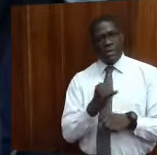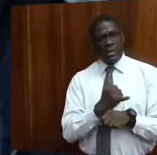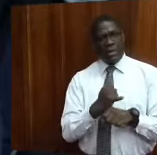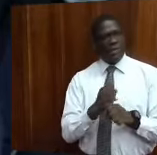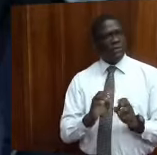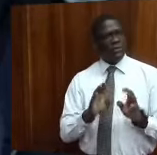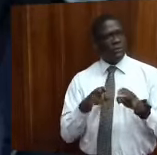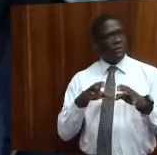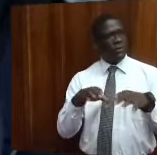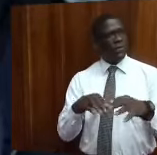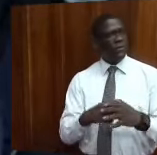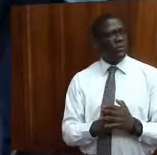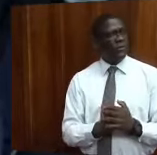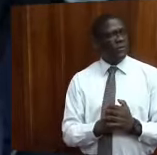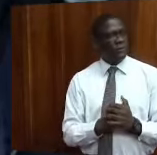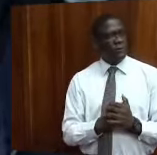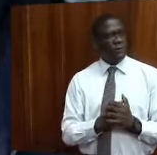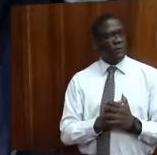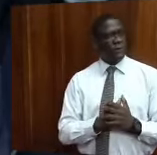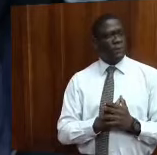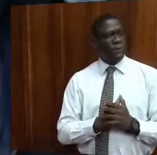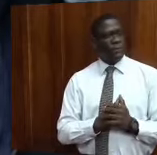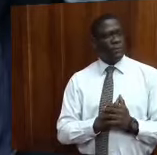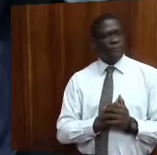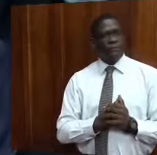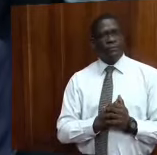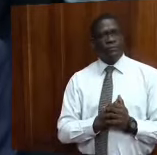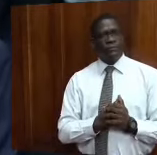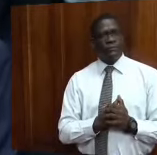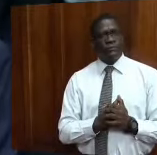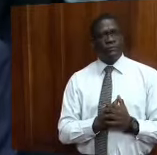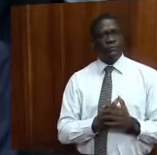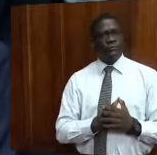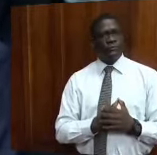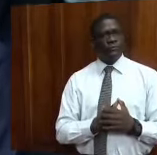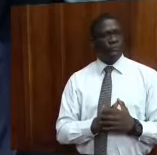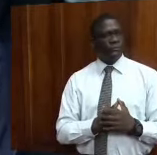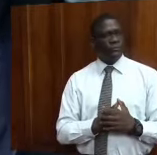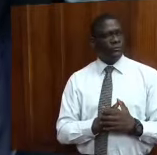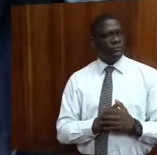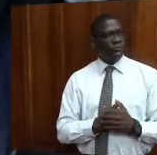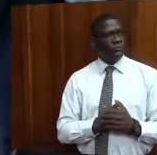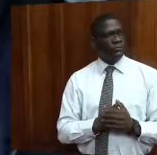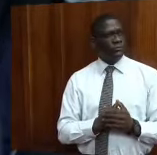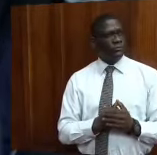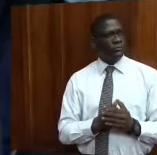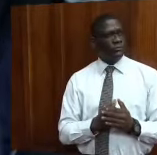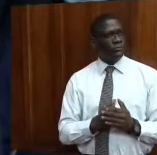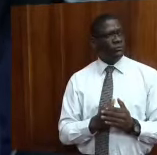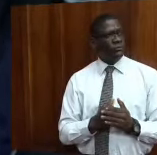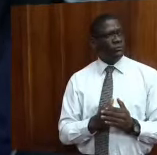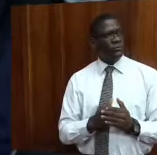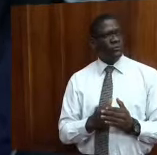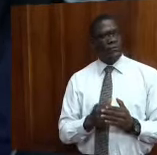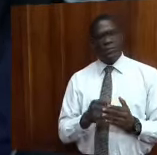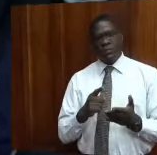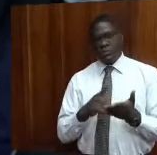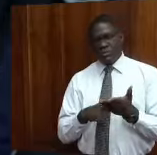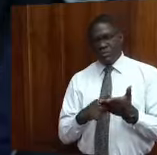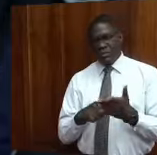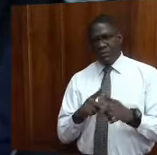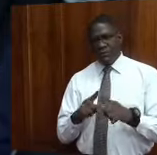CARICOM, in negotiations with regions on critical international issues such as climate change, international